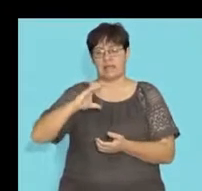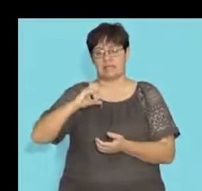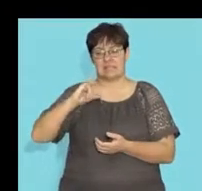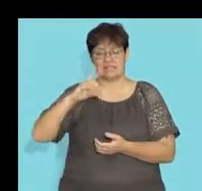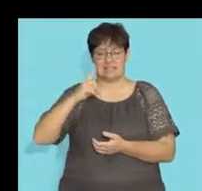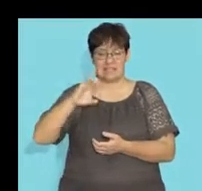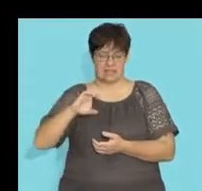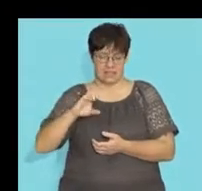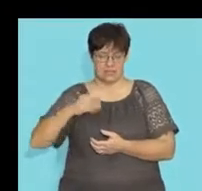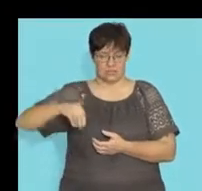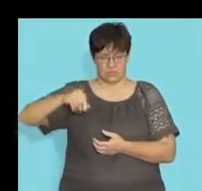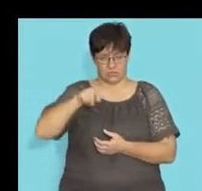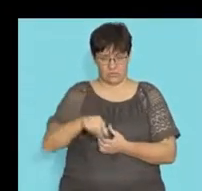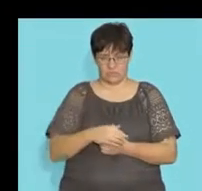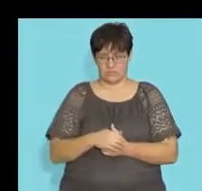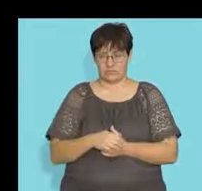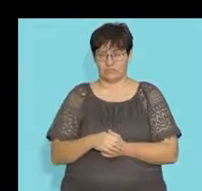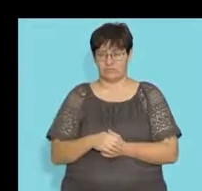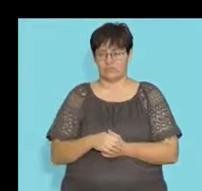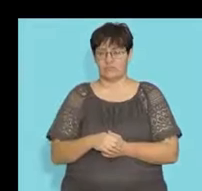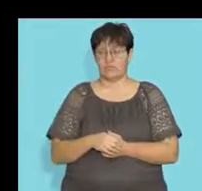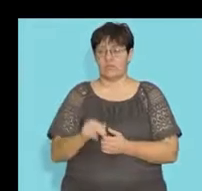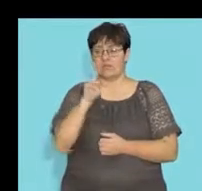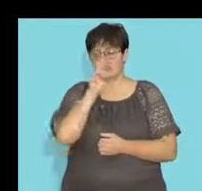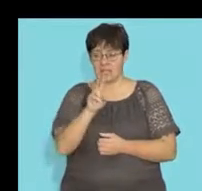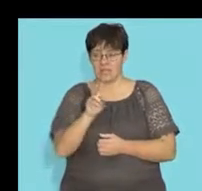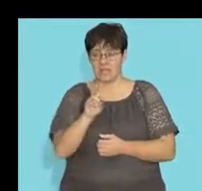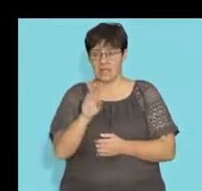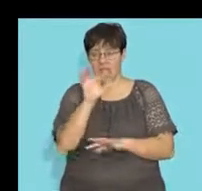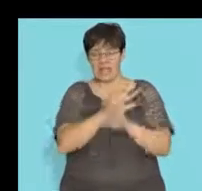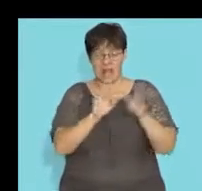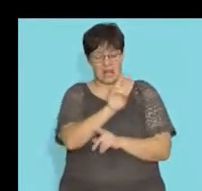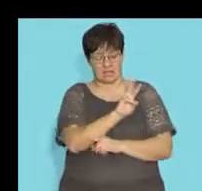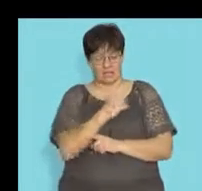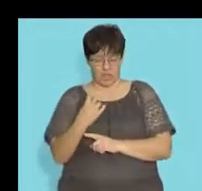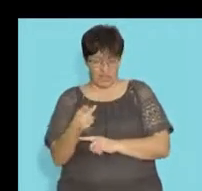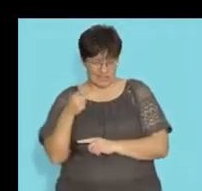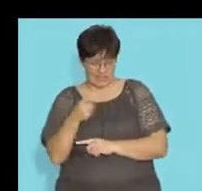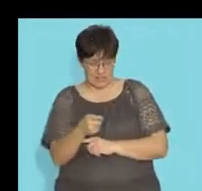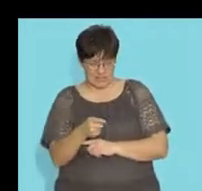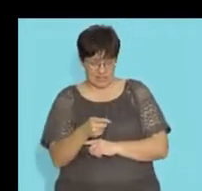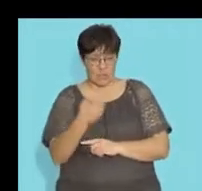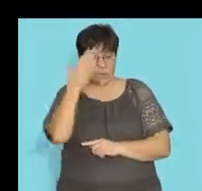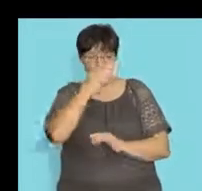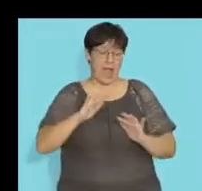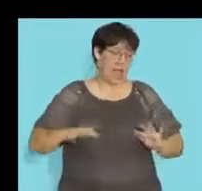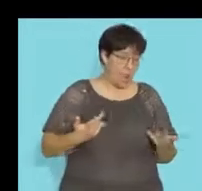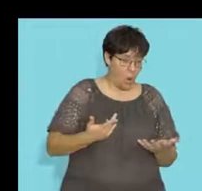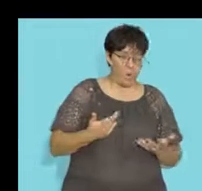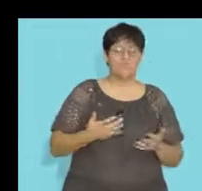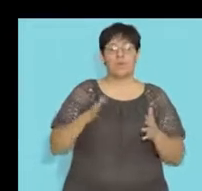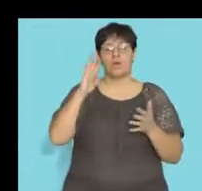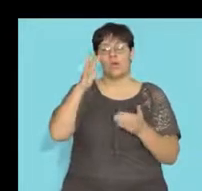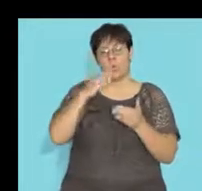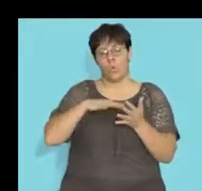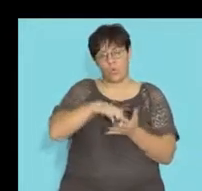weak acidic salt. For us to see the color change for this, for us to know that it